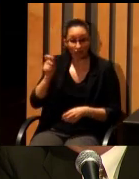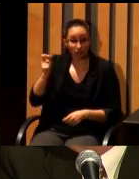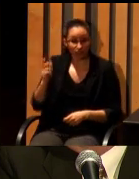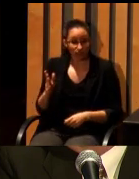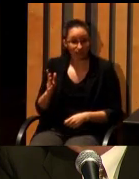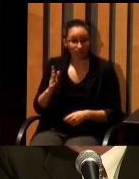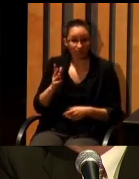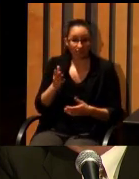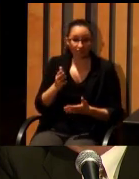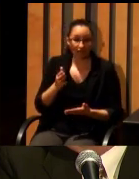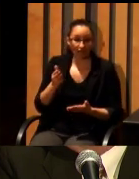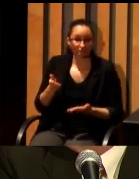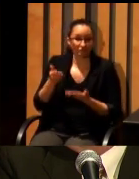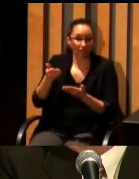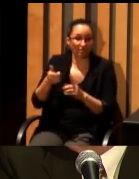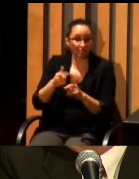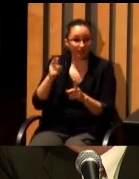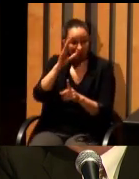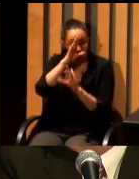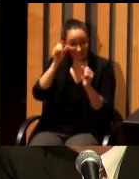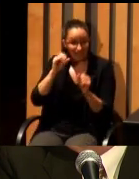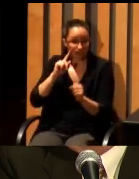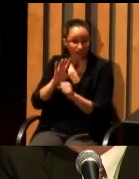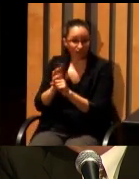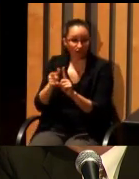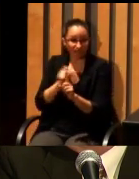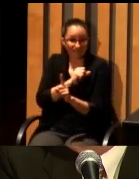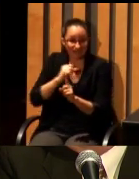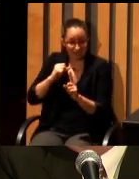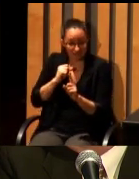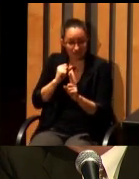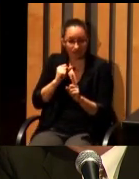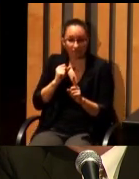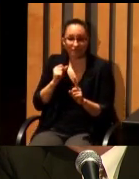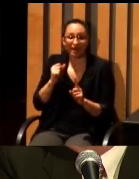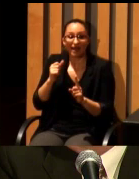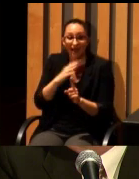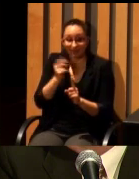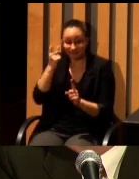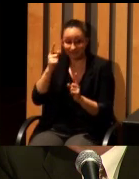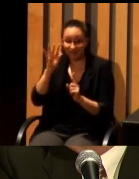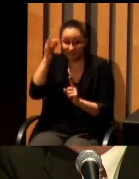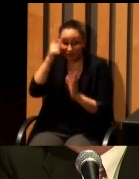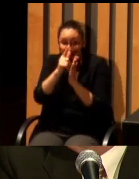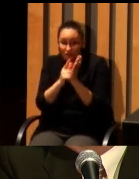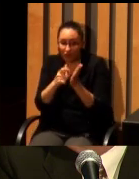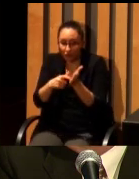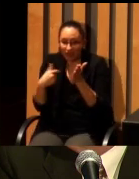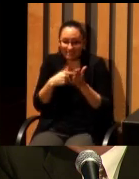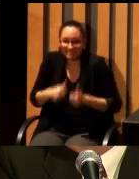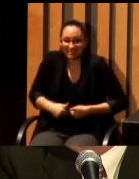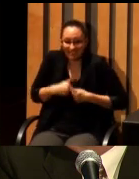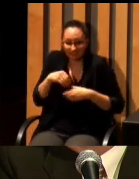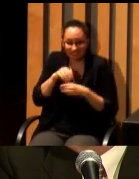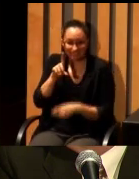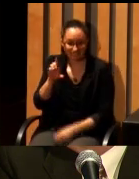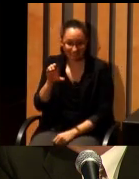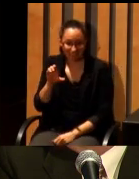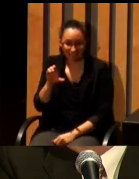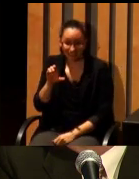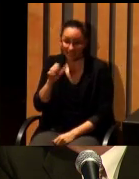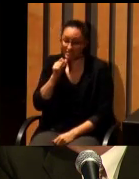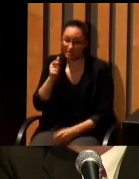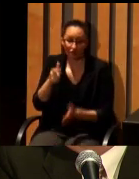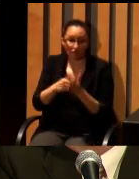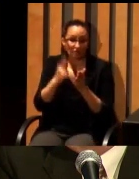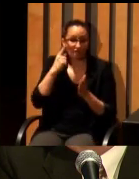Senate. We also, by the way, are required by federal law to live in the District of Columbia, which is not a requirement for judges